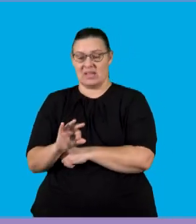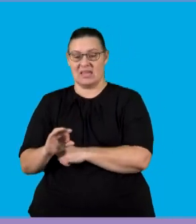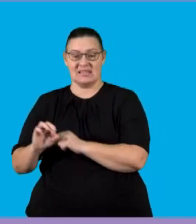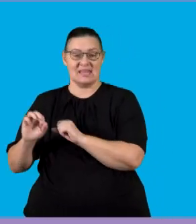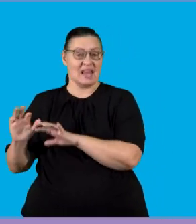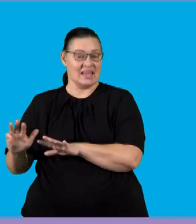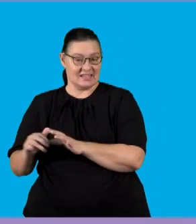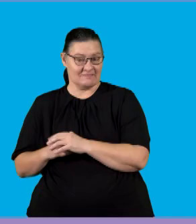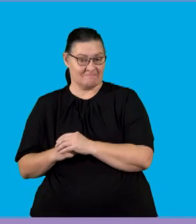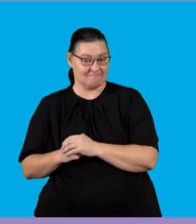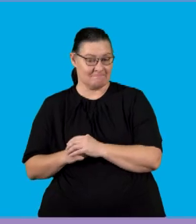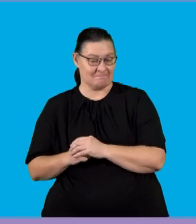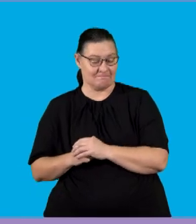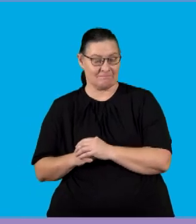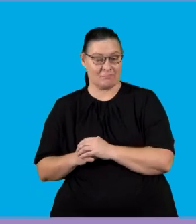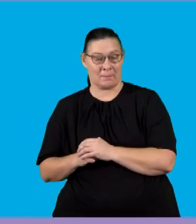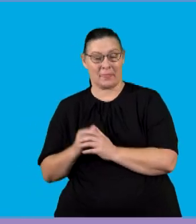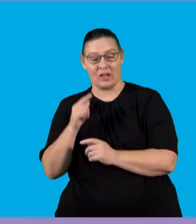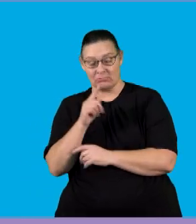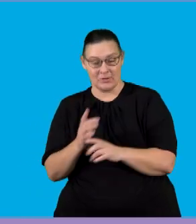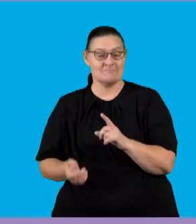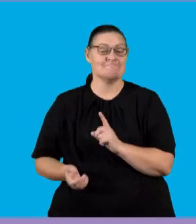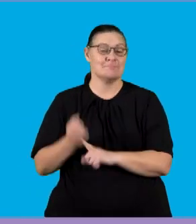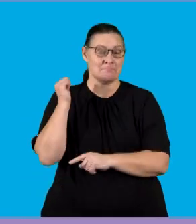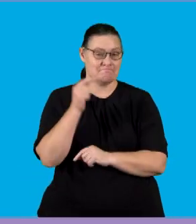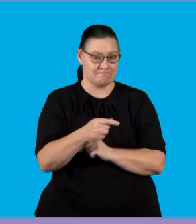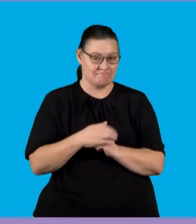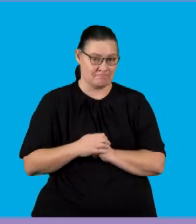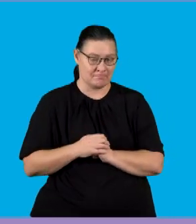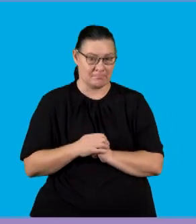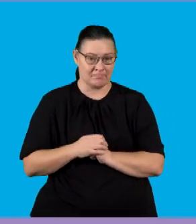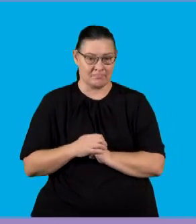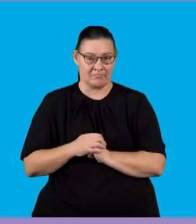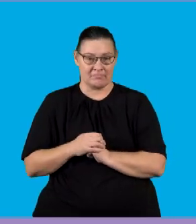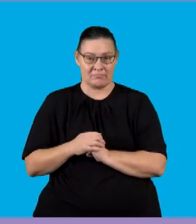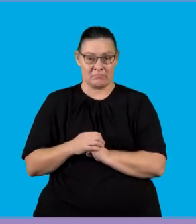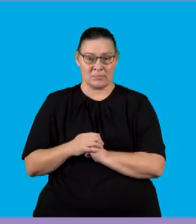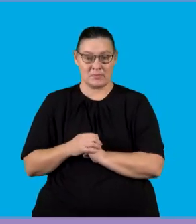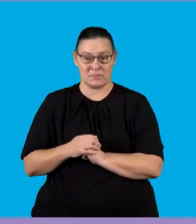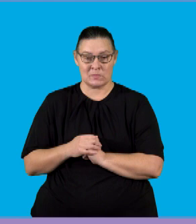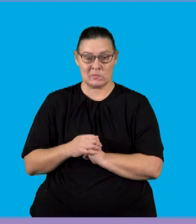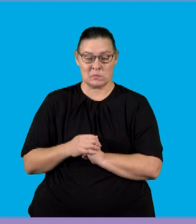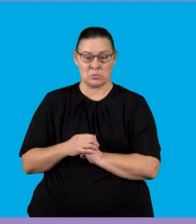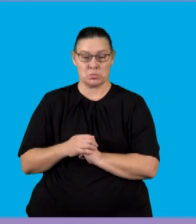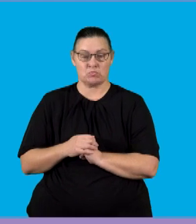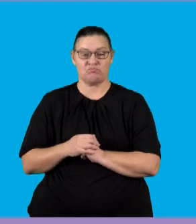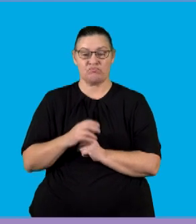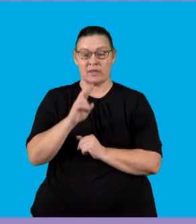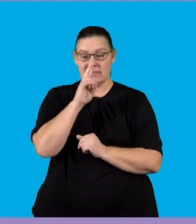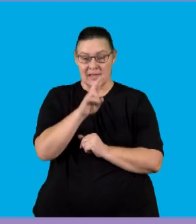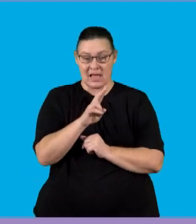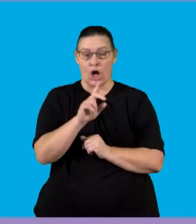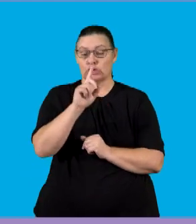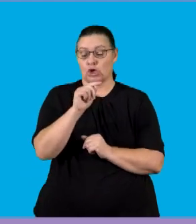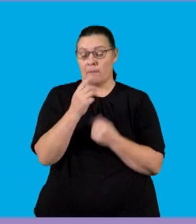by 3. Let's fix that 2 there. And in the third term, we can see that it is 3 multiplied by 3. So we can see